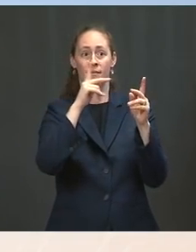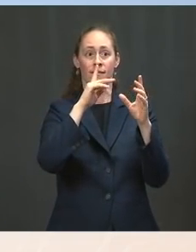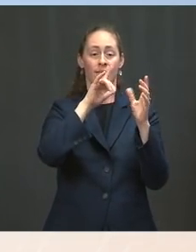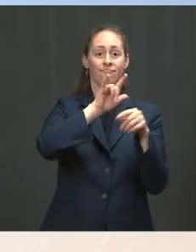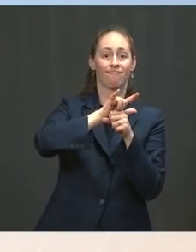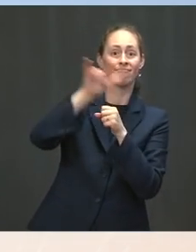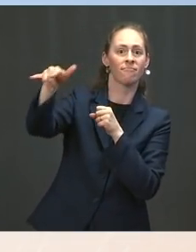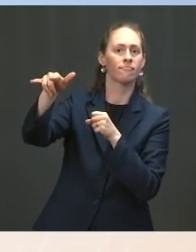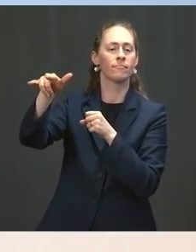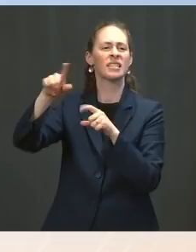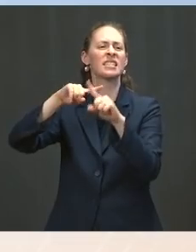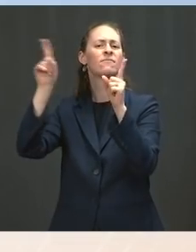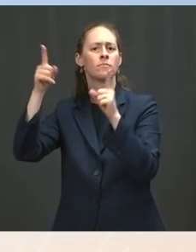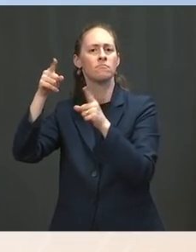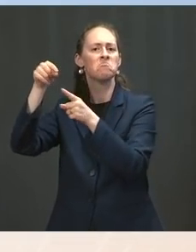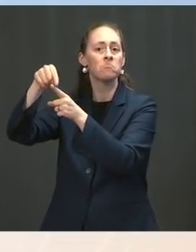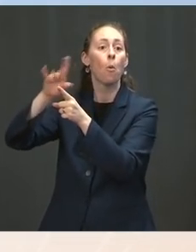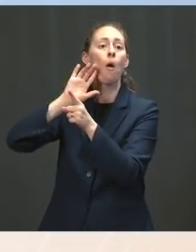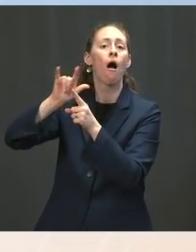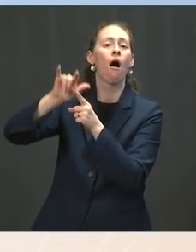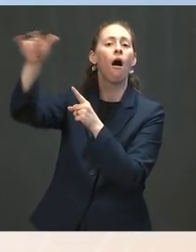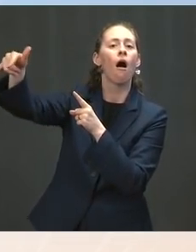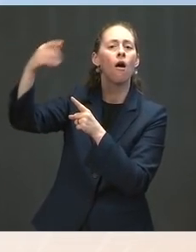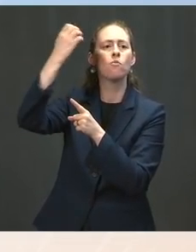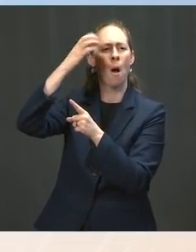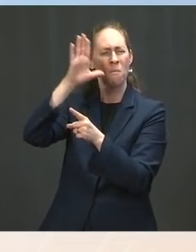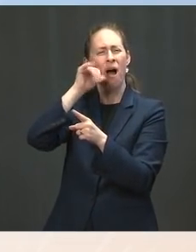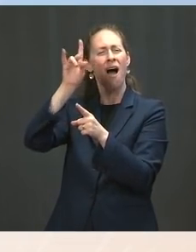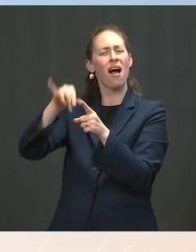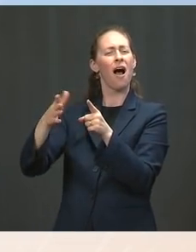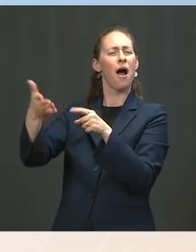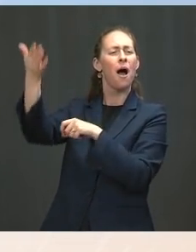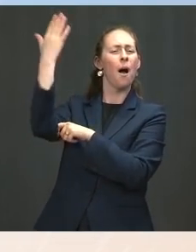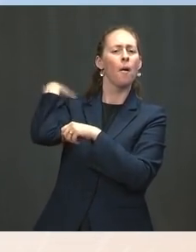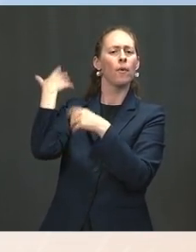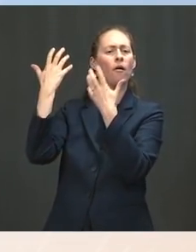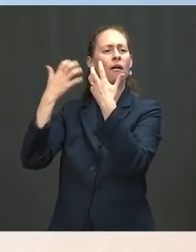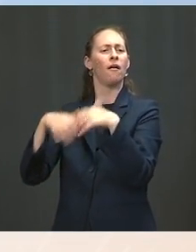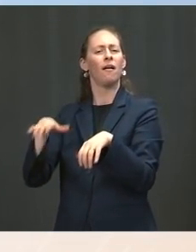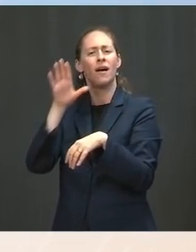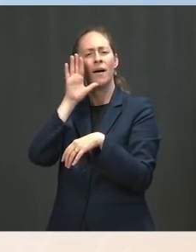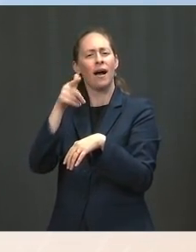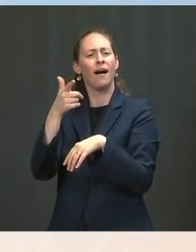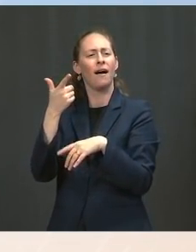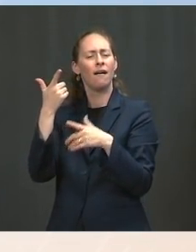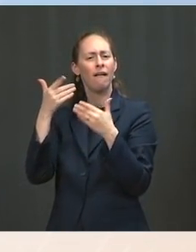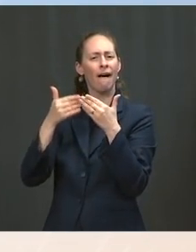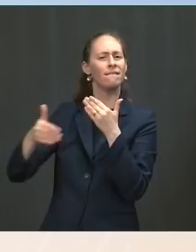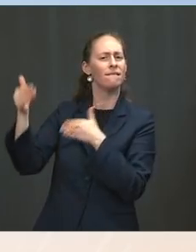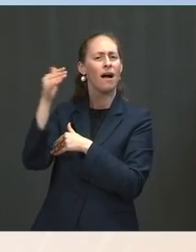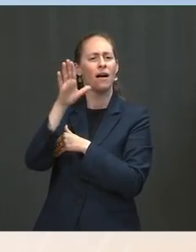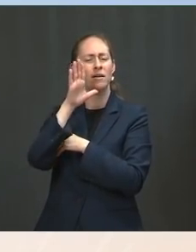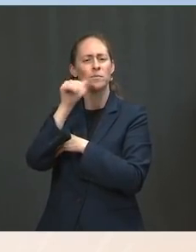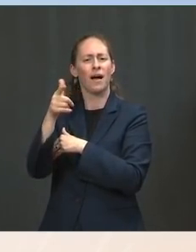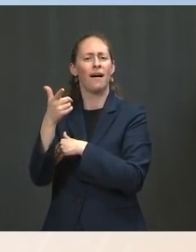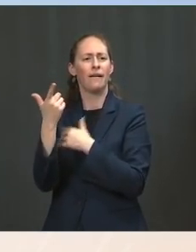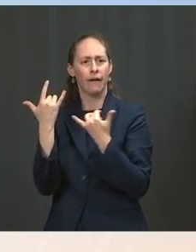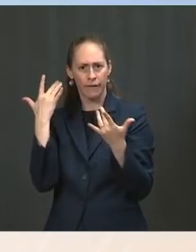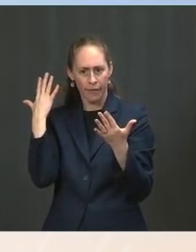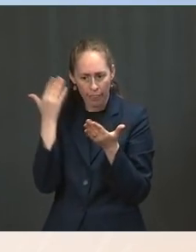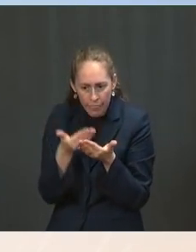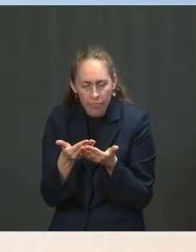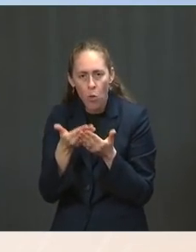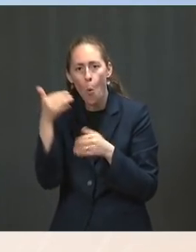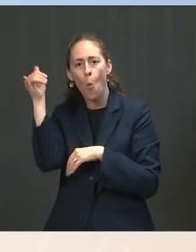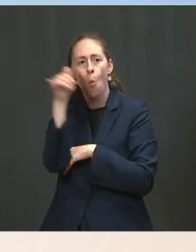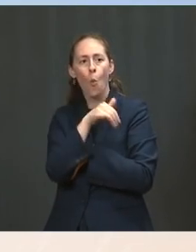done months ago? I mean, you yourself have just said you knew exactly that this chaos was going to erupt at some point. Why would there be the